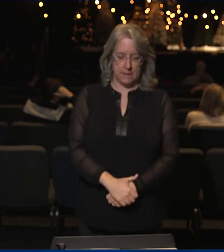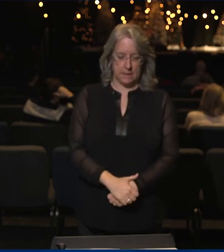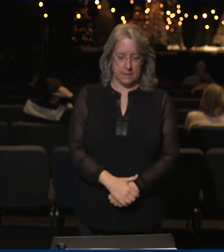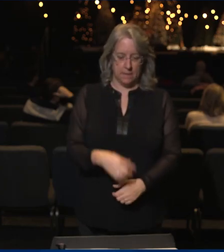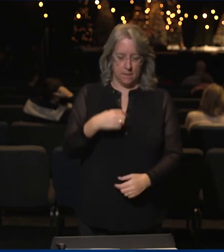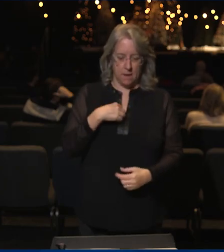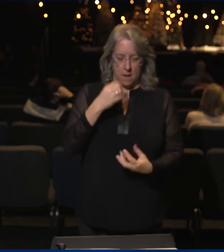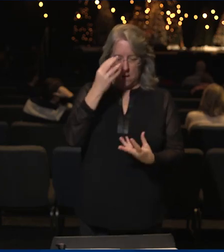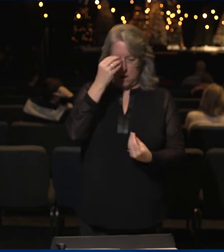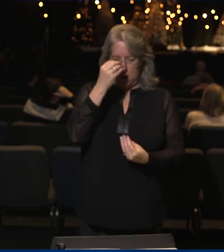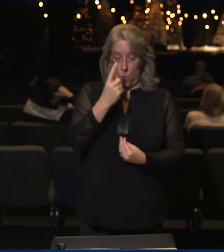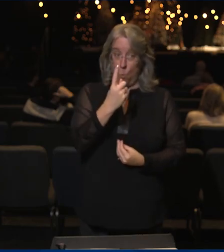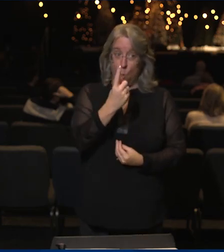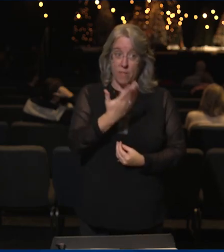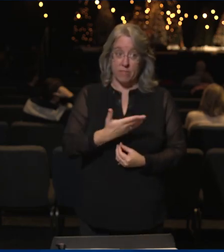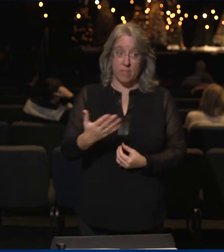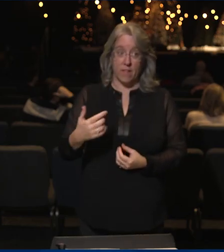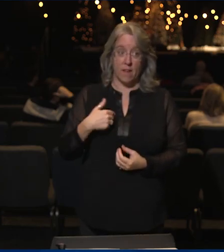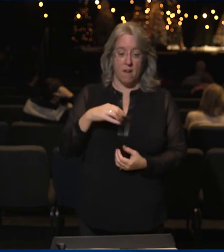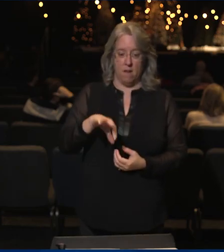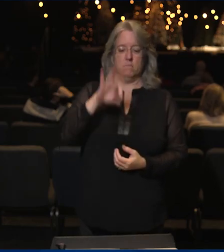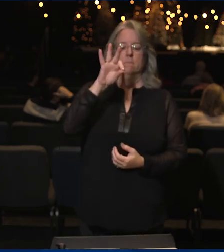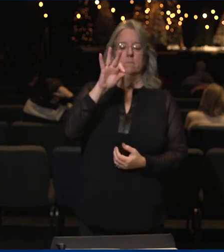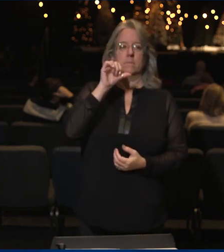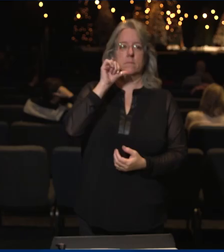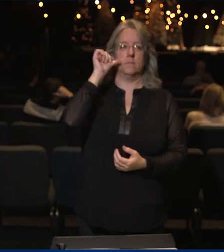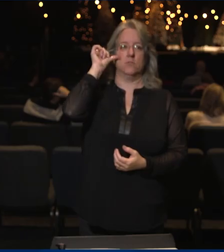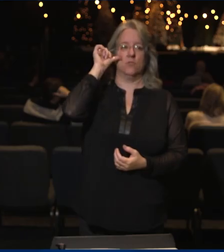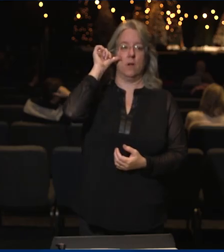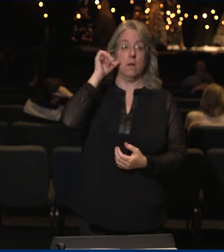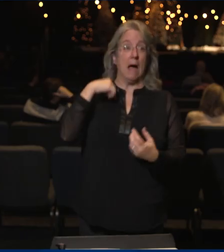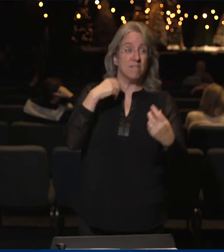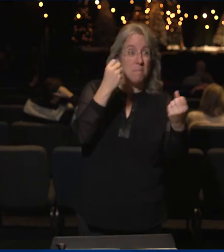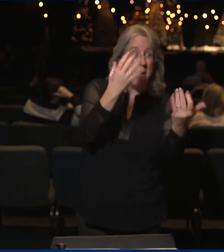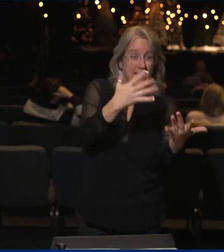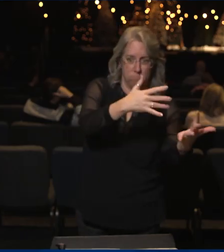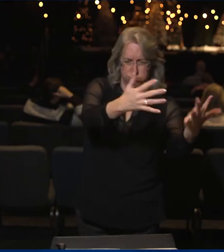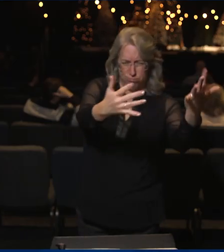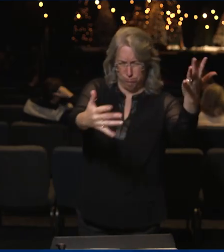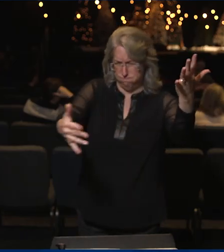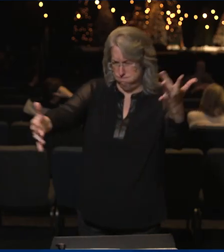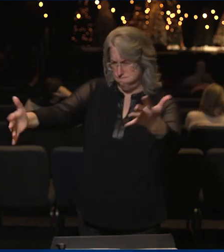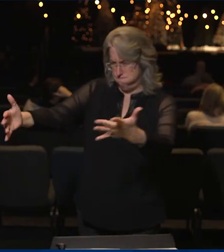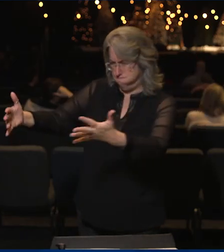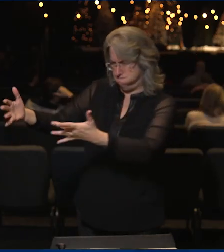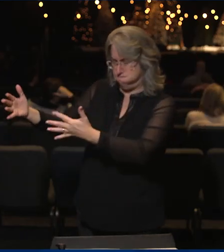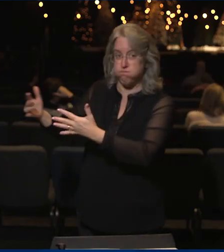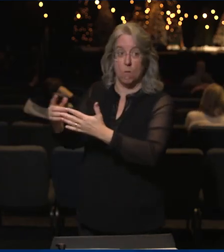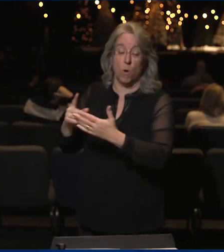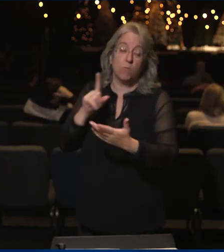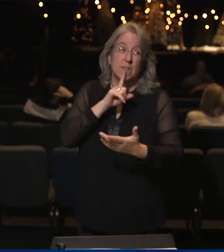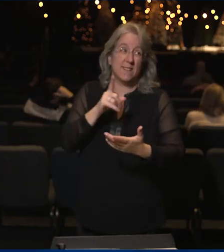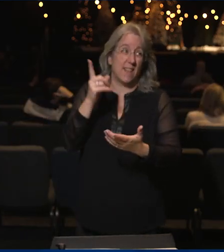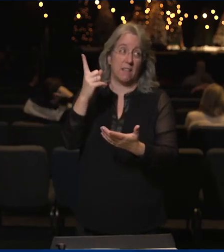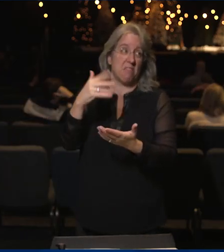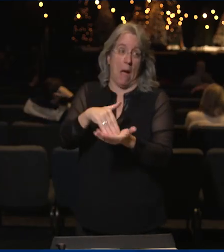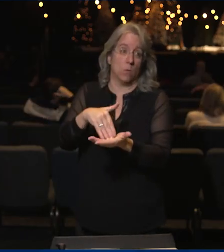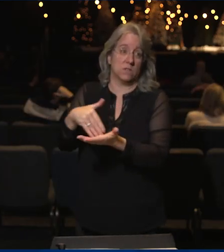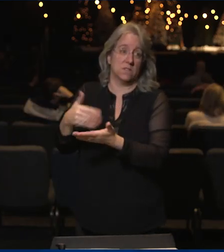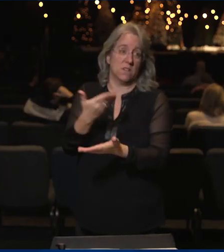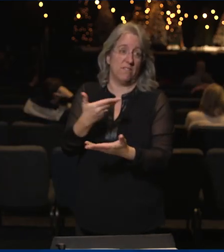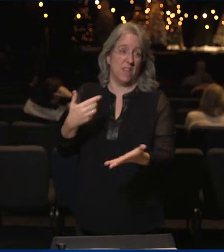one thing that I came across yesterday out of the hundreds, probably thousands of things that we touched.